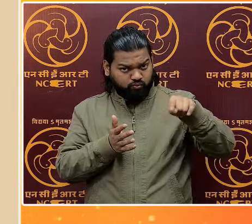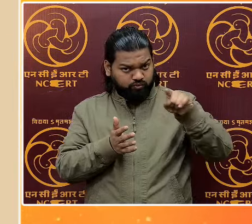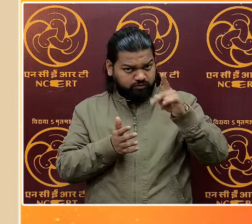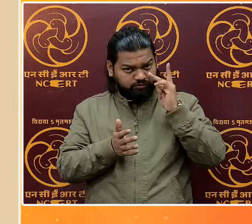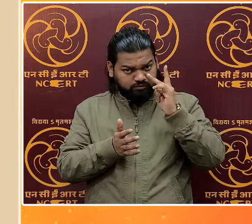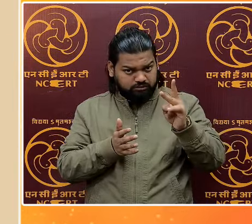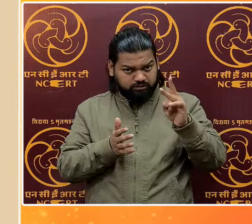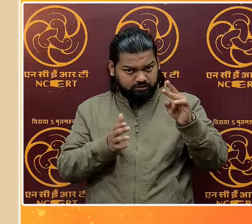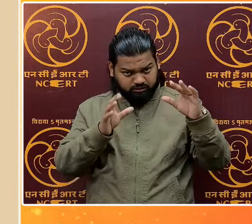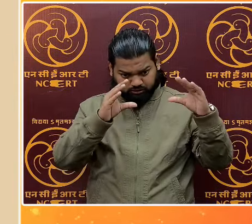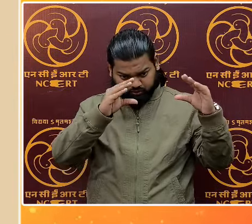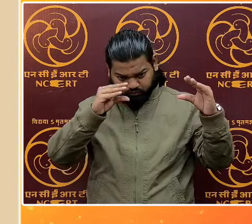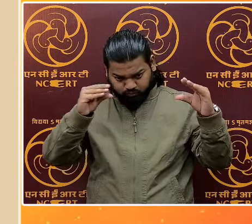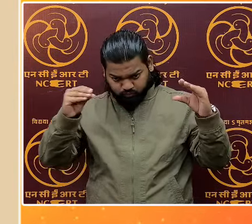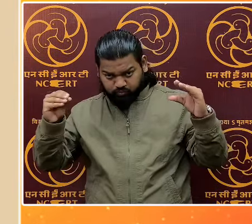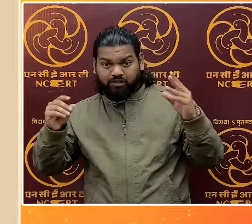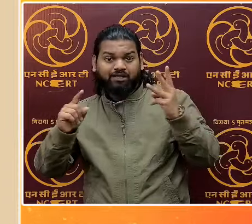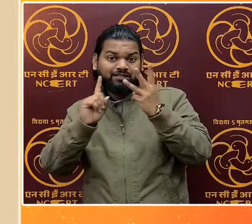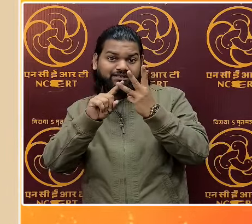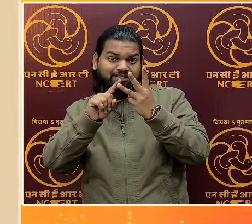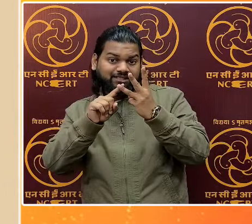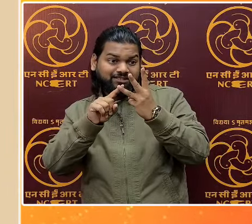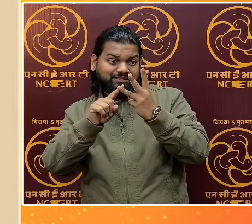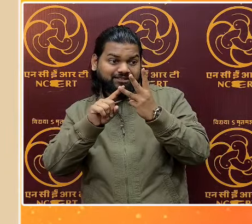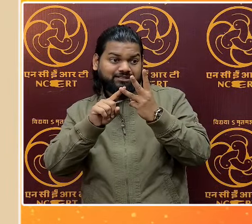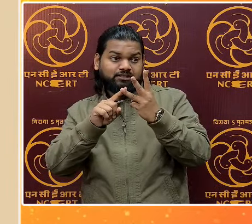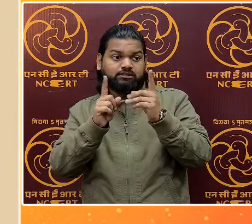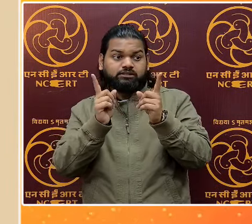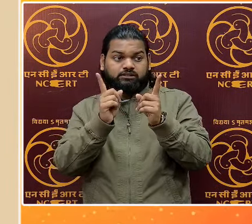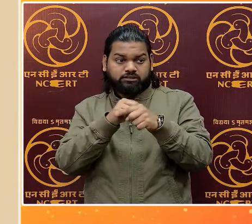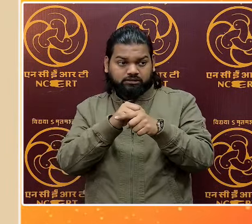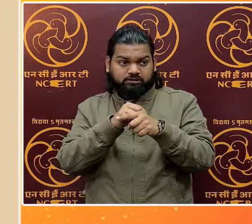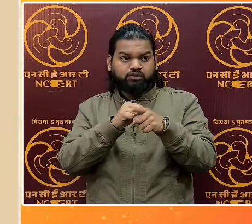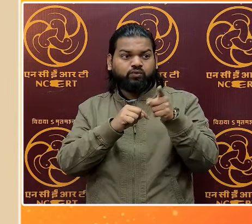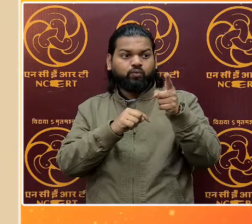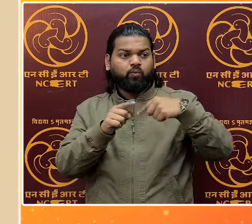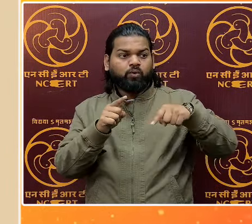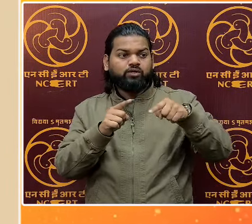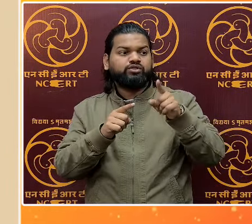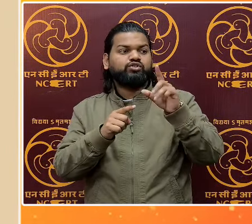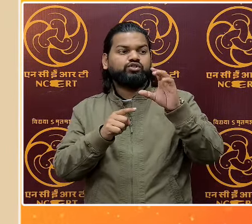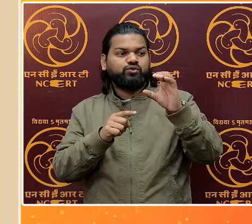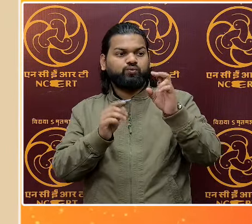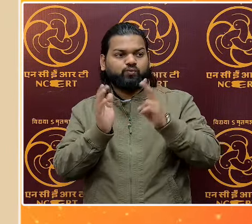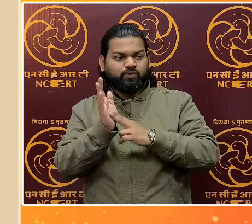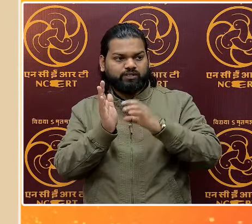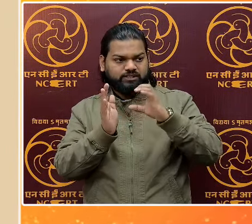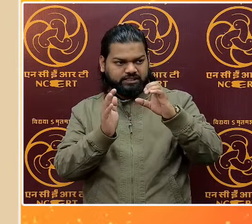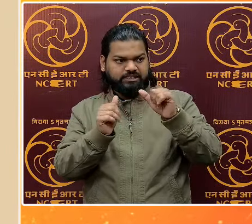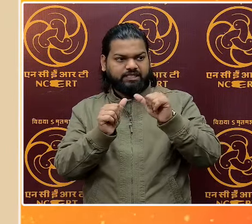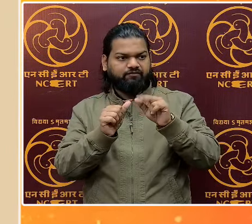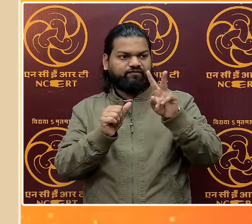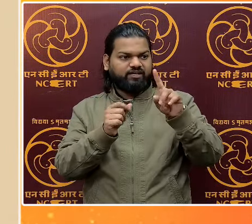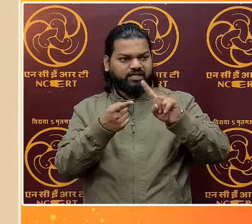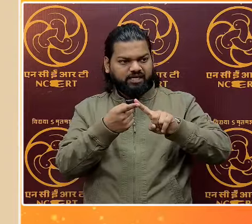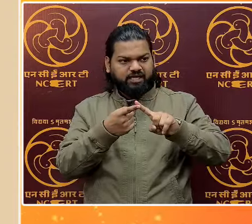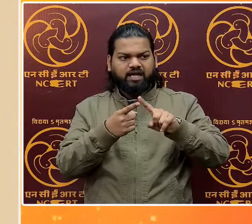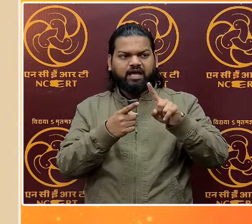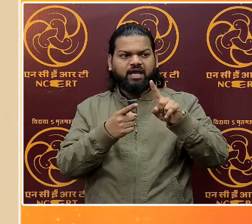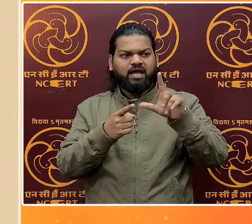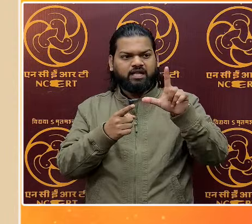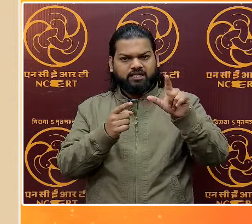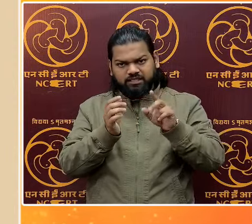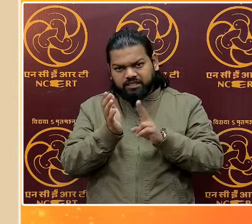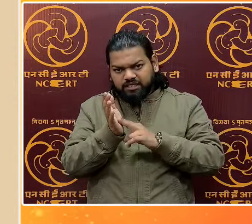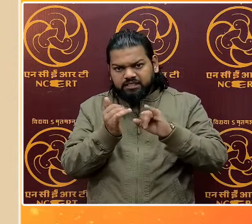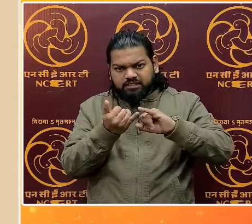Okay. Moving ahead, if we replace this with a concave lens, okay, what happens? The